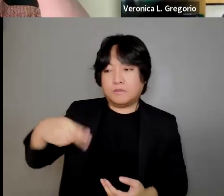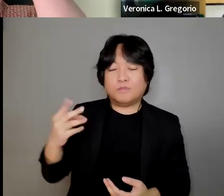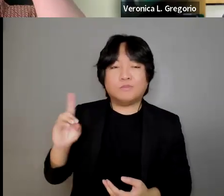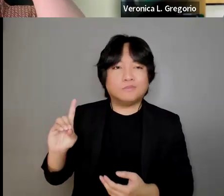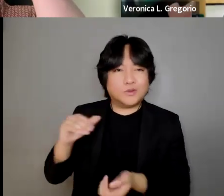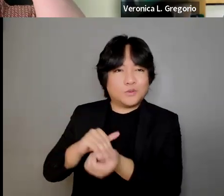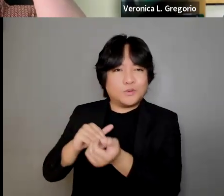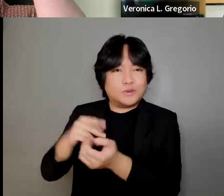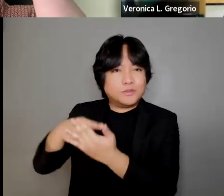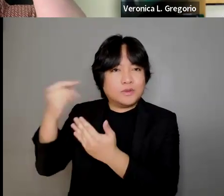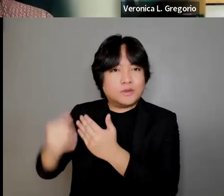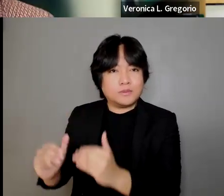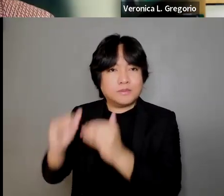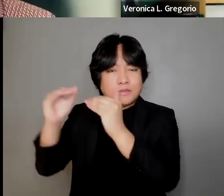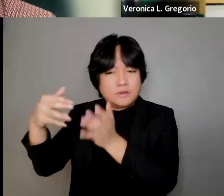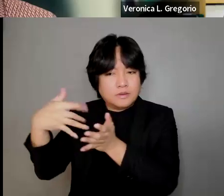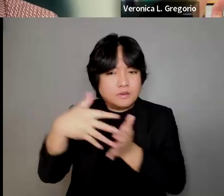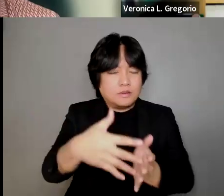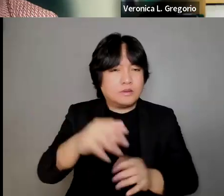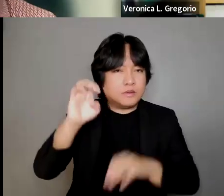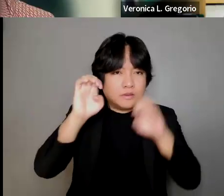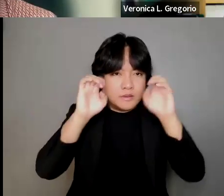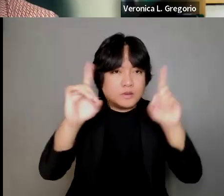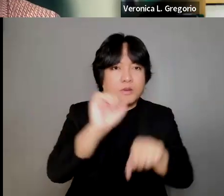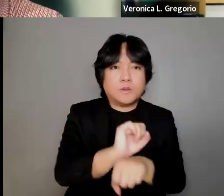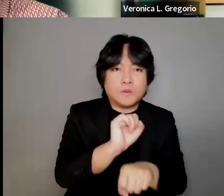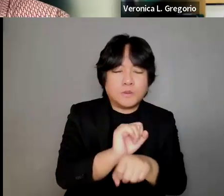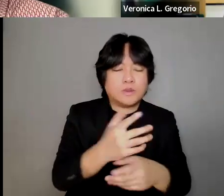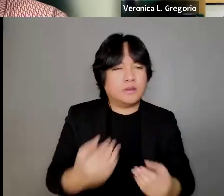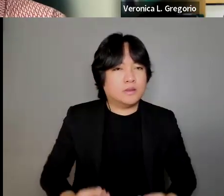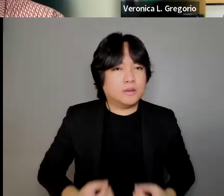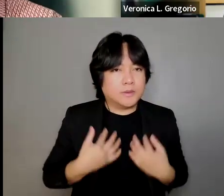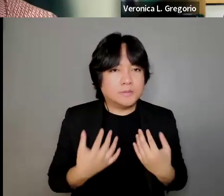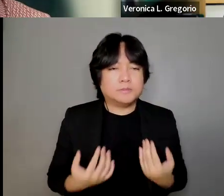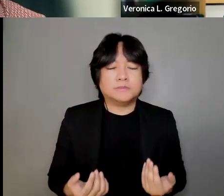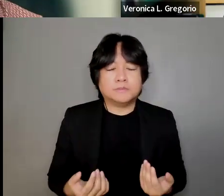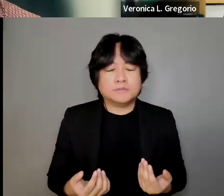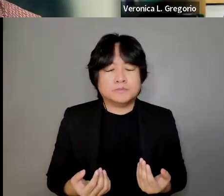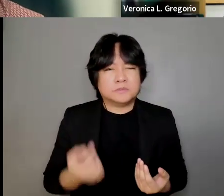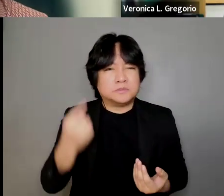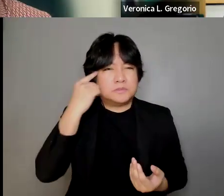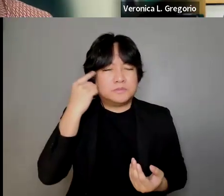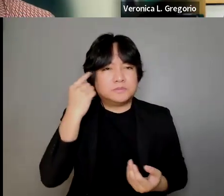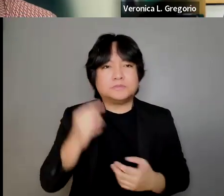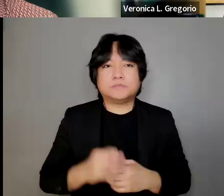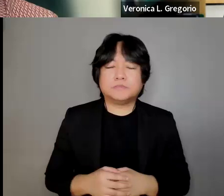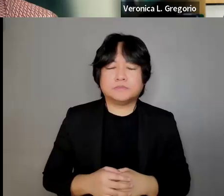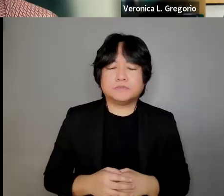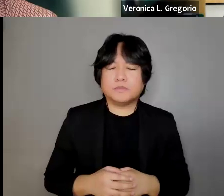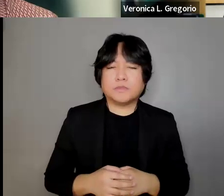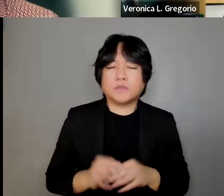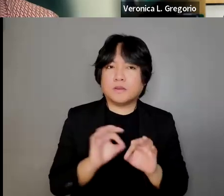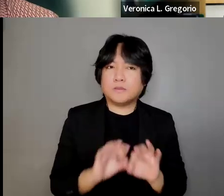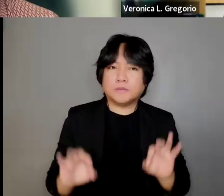examined this within frameworks of, education, labor, future aspirations. And I think it's